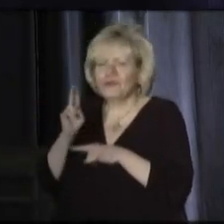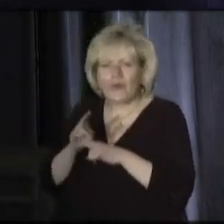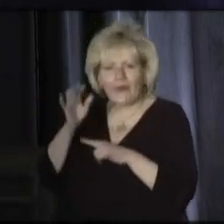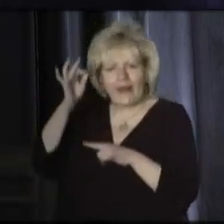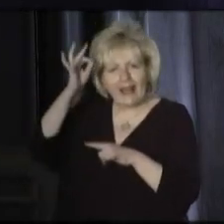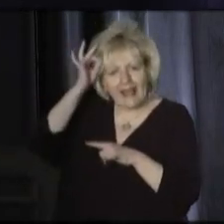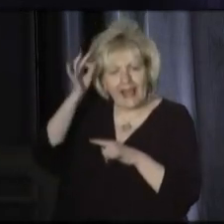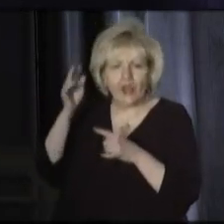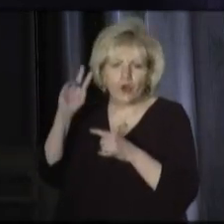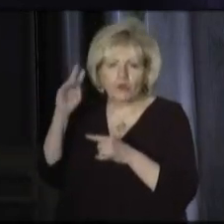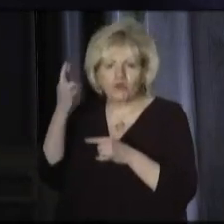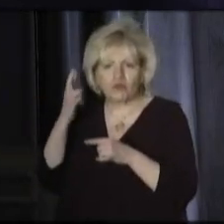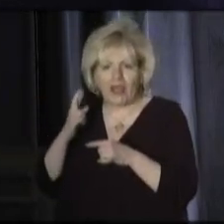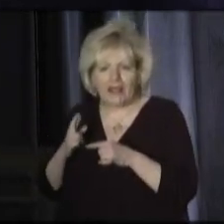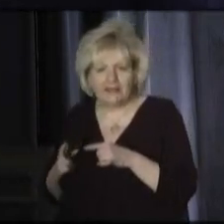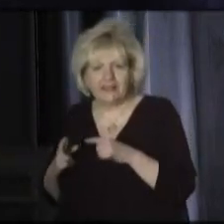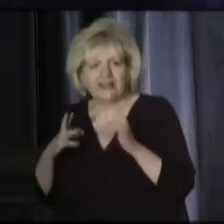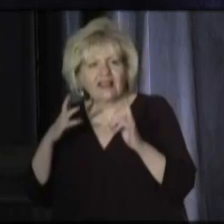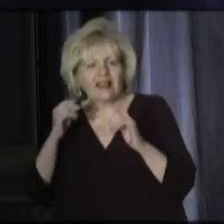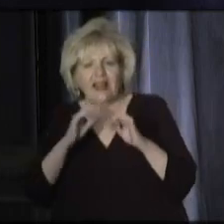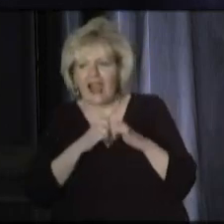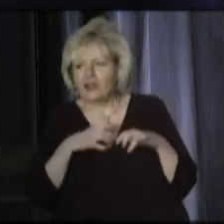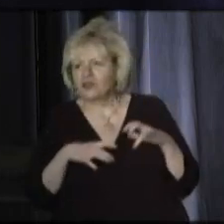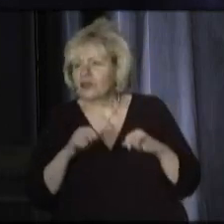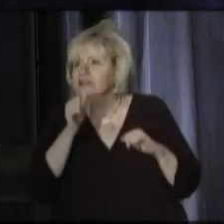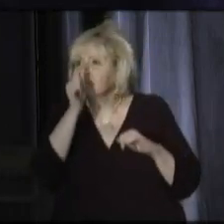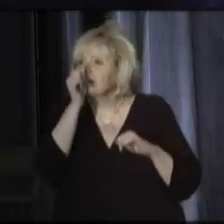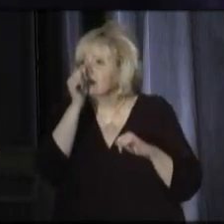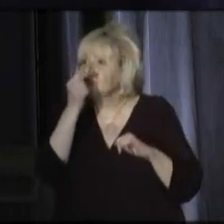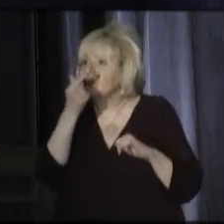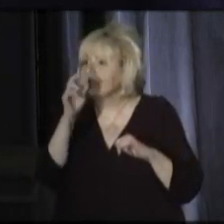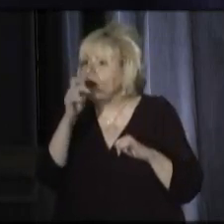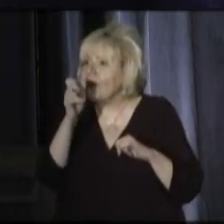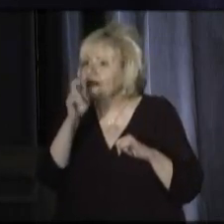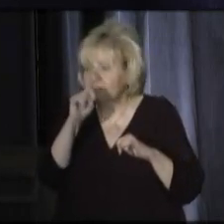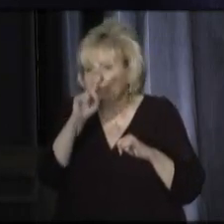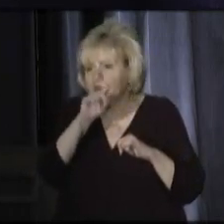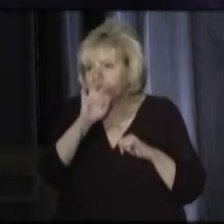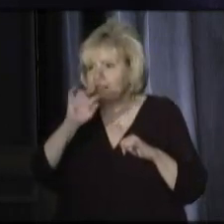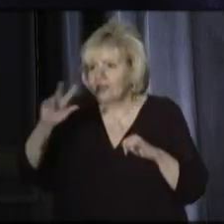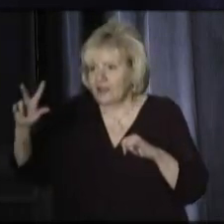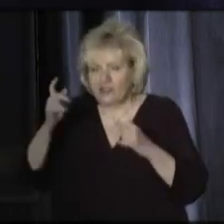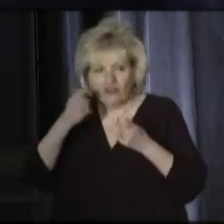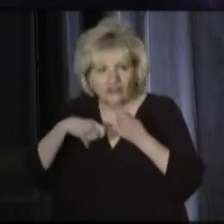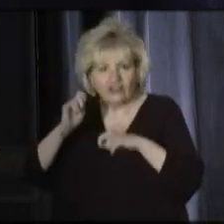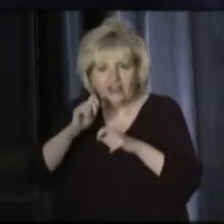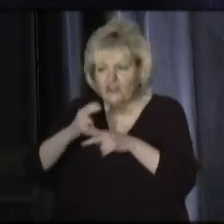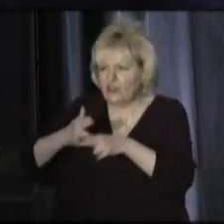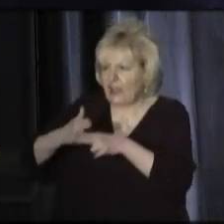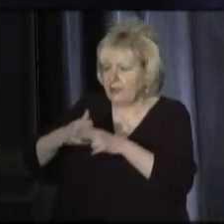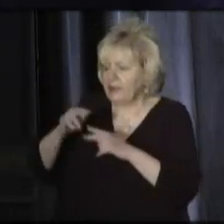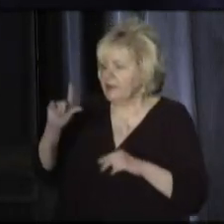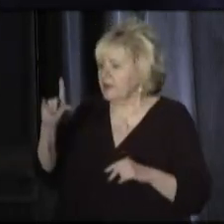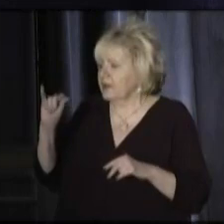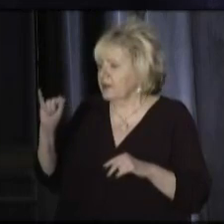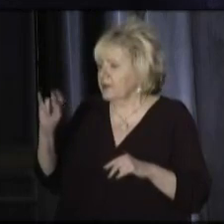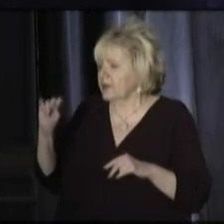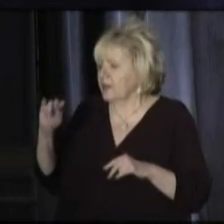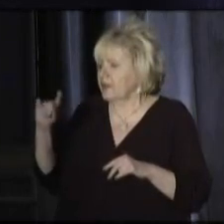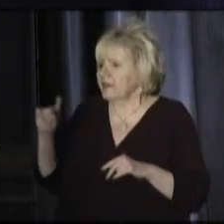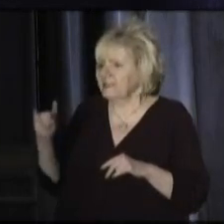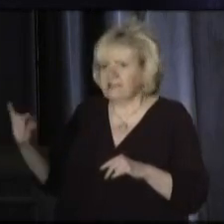like shards of bottle glass, praying for the trees to grow up before the lot got bought.